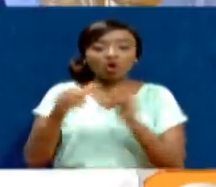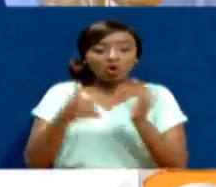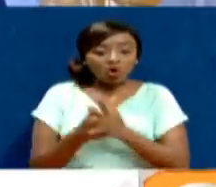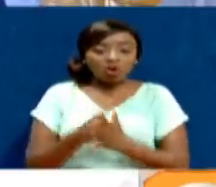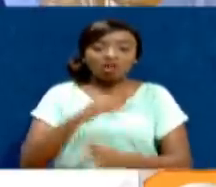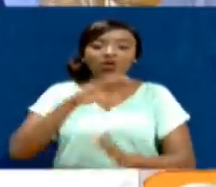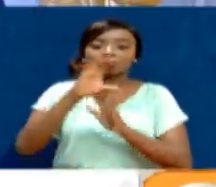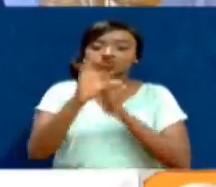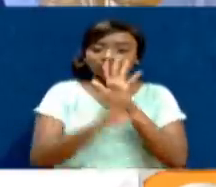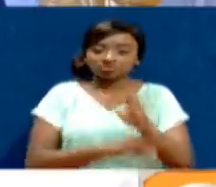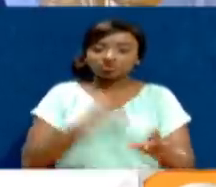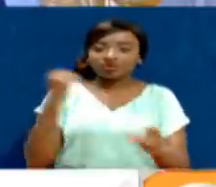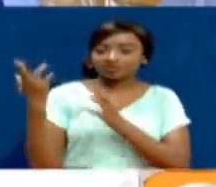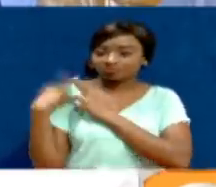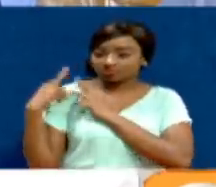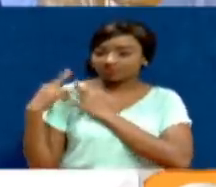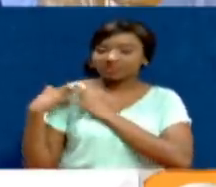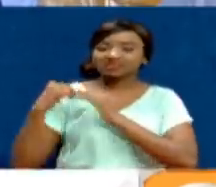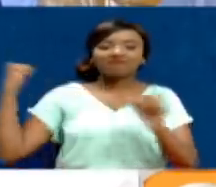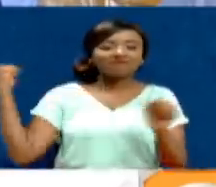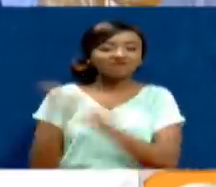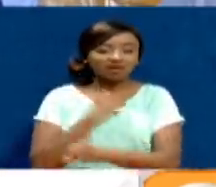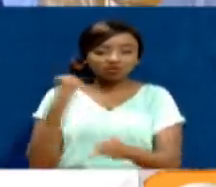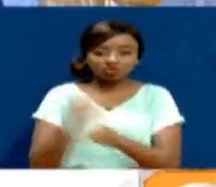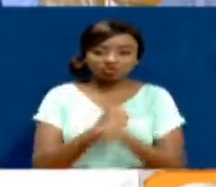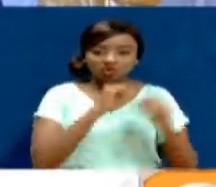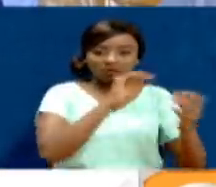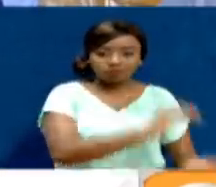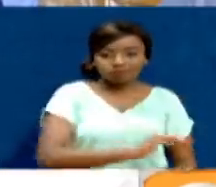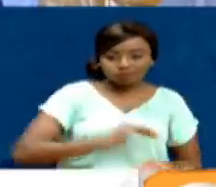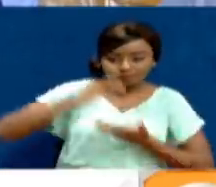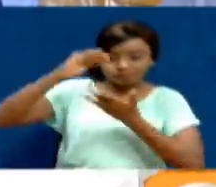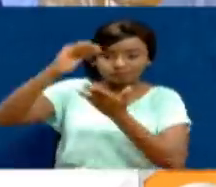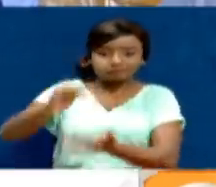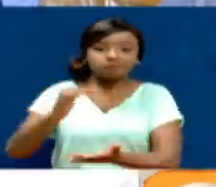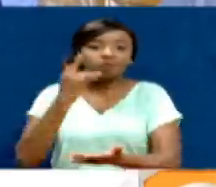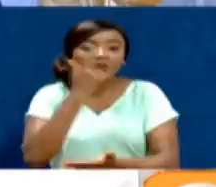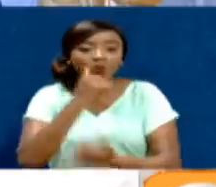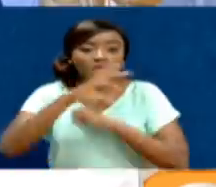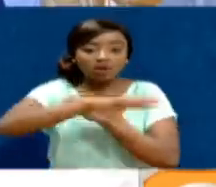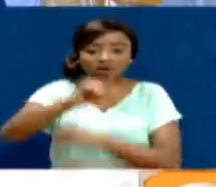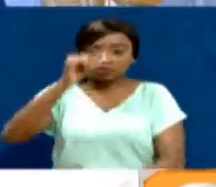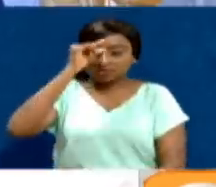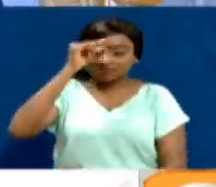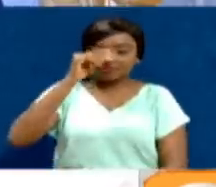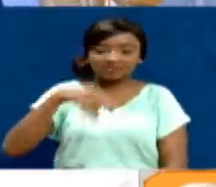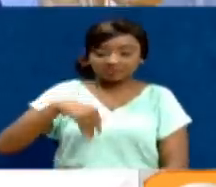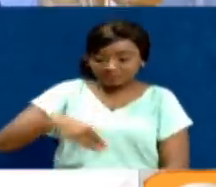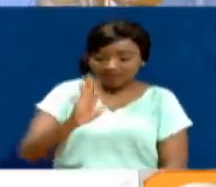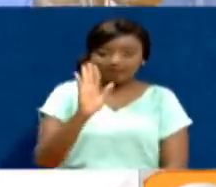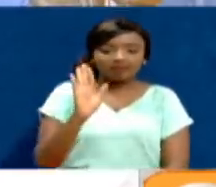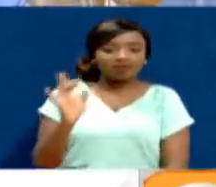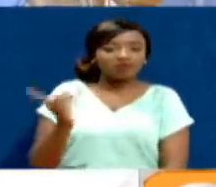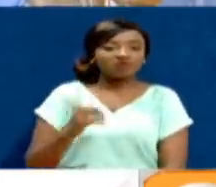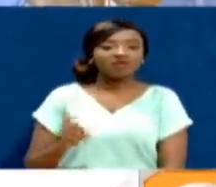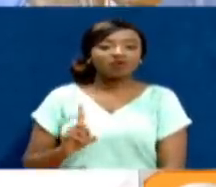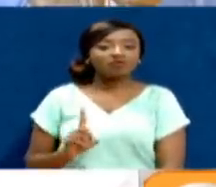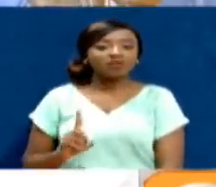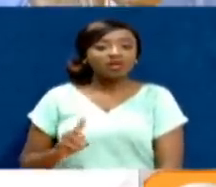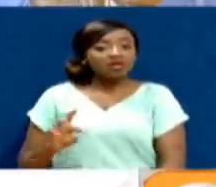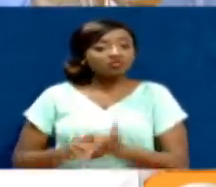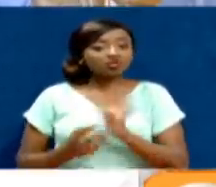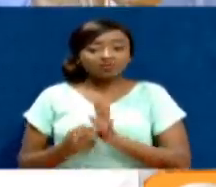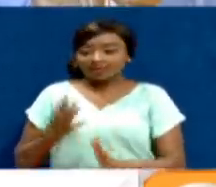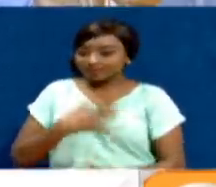responsibility of all the transferred functions to the county government of Nairobi. My administration, which I'm saying the governor. So hii